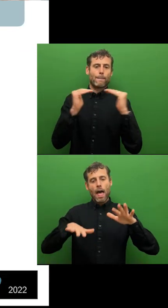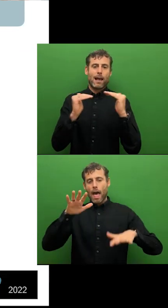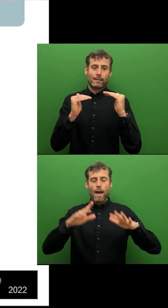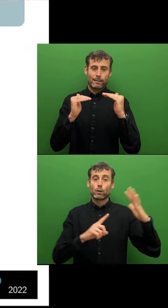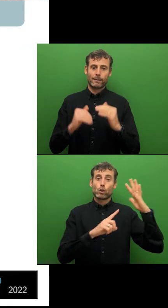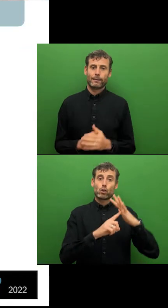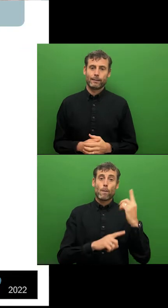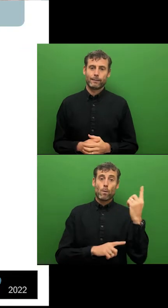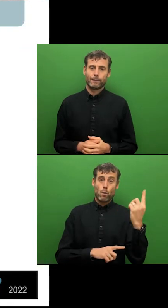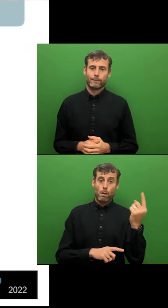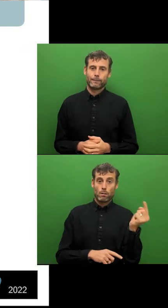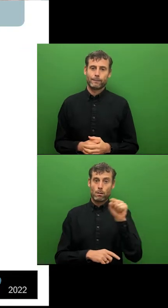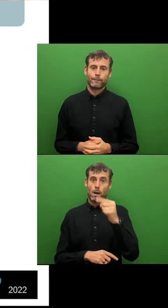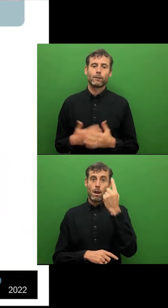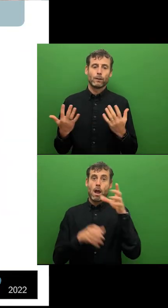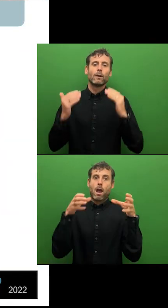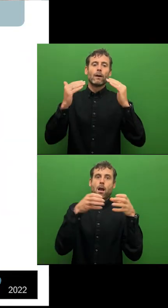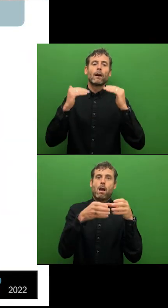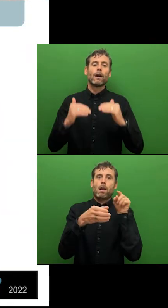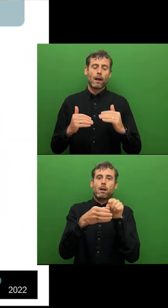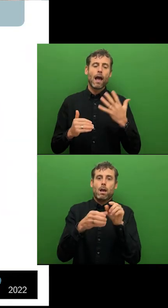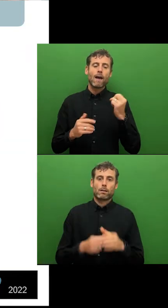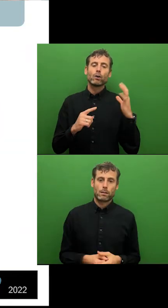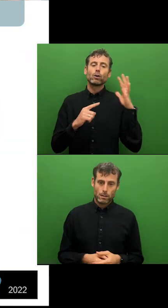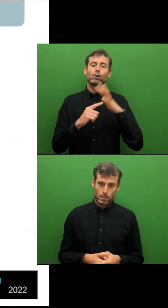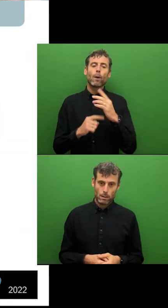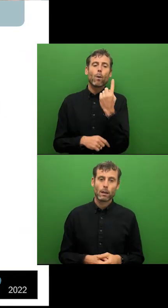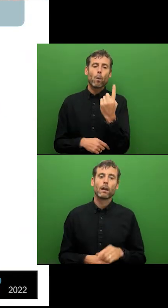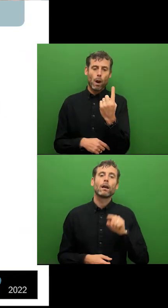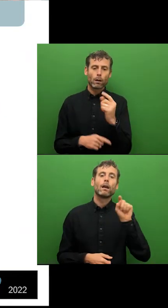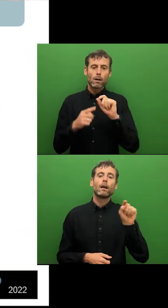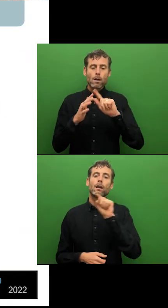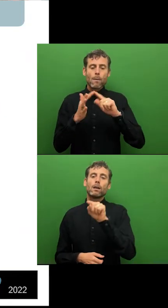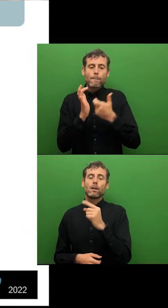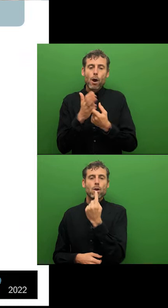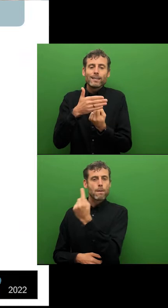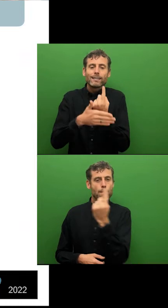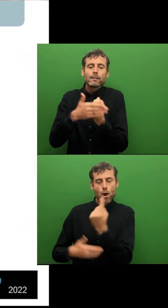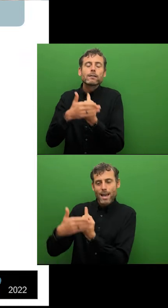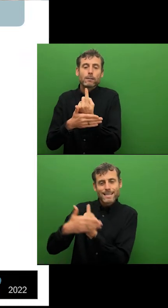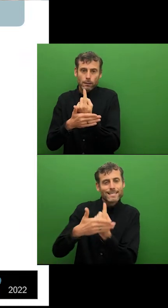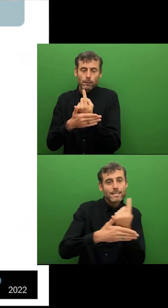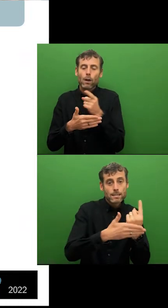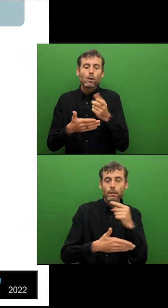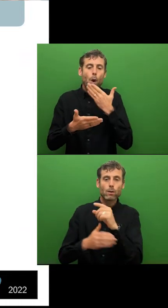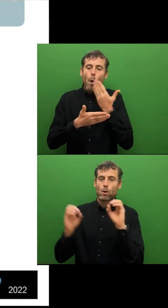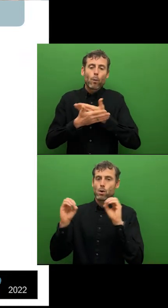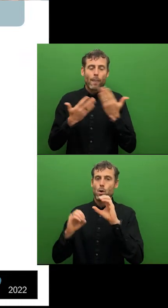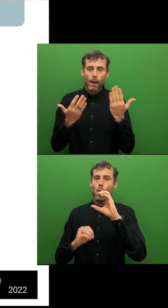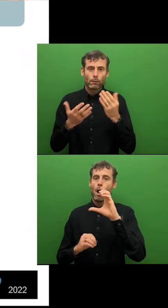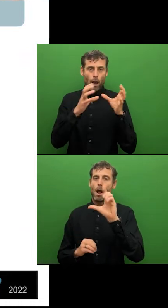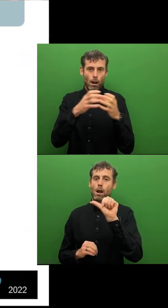1 accuracy per class. We also include the top 1 class accuracy per instance, that is without